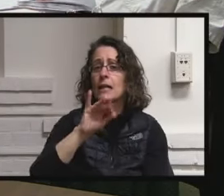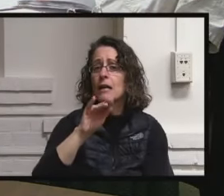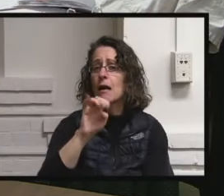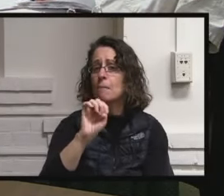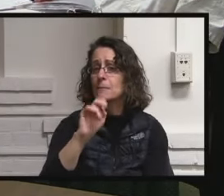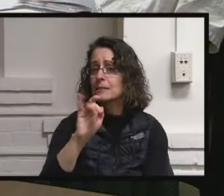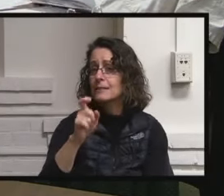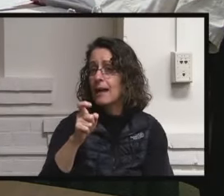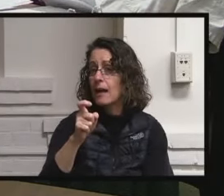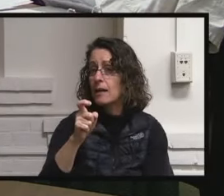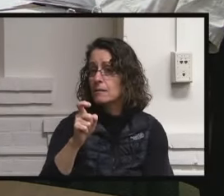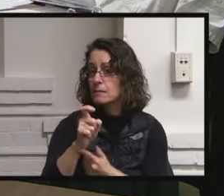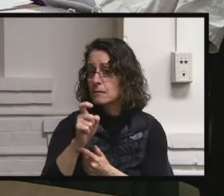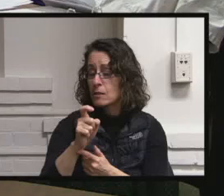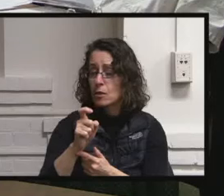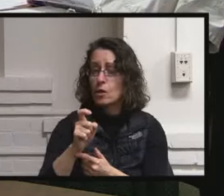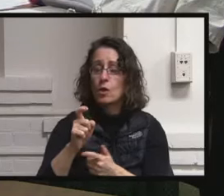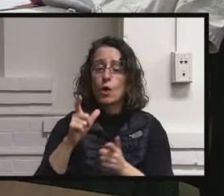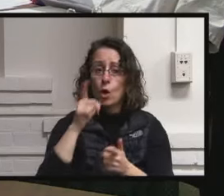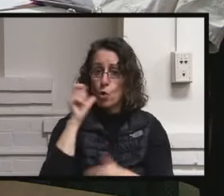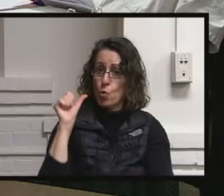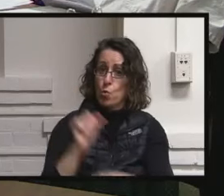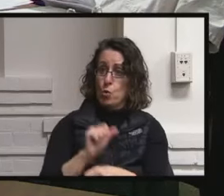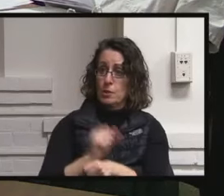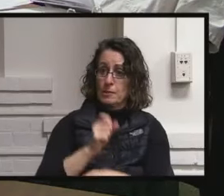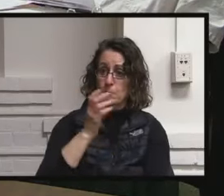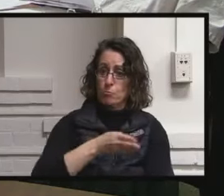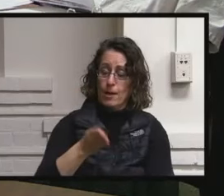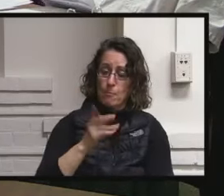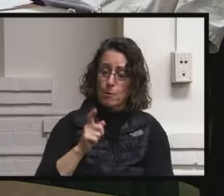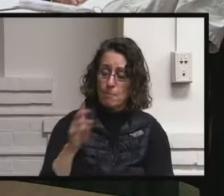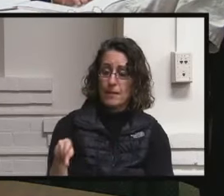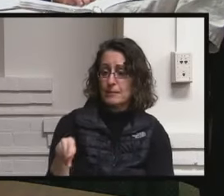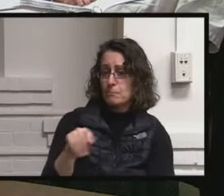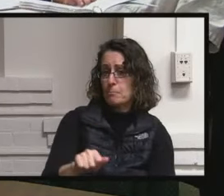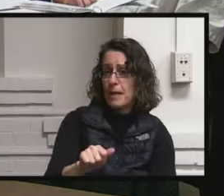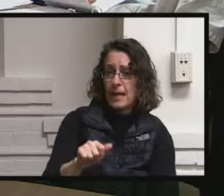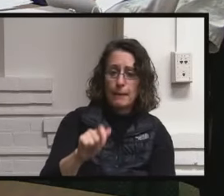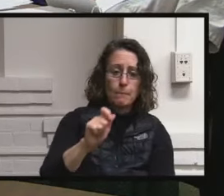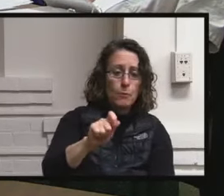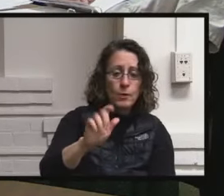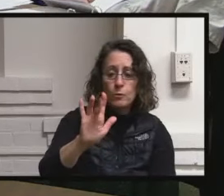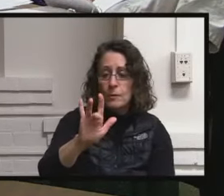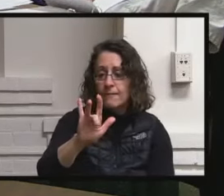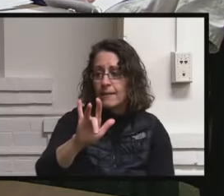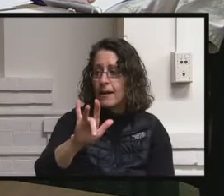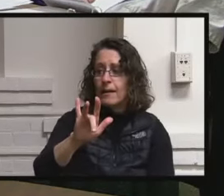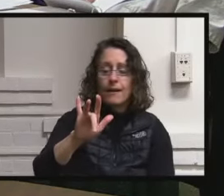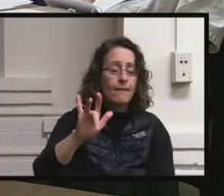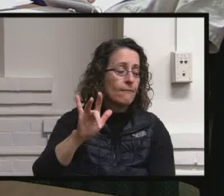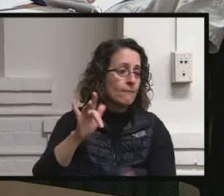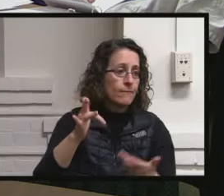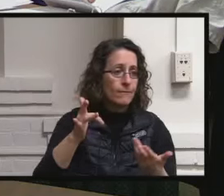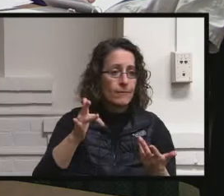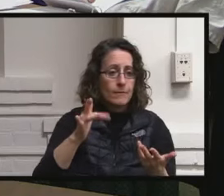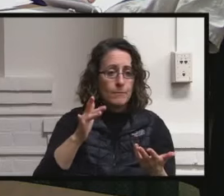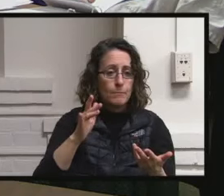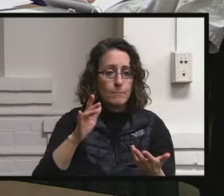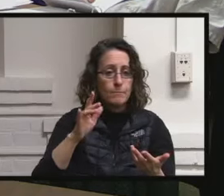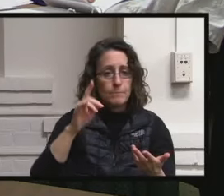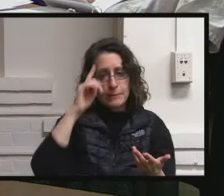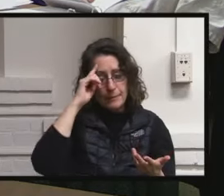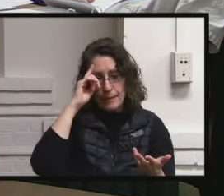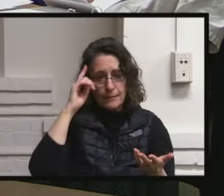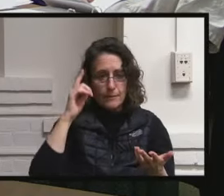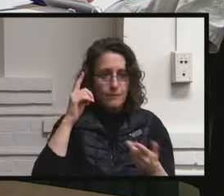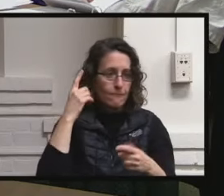percent income tax, in order to fund specific projects like a police fire facility that we have to construct in order to be able to